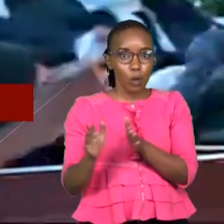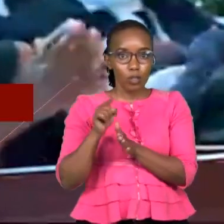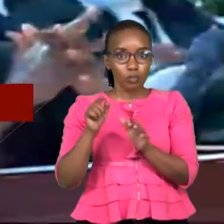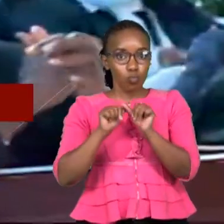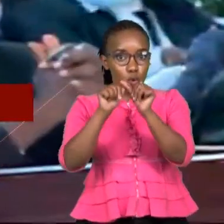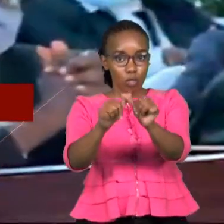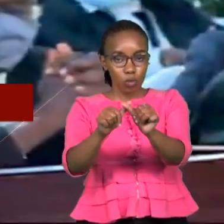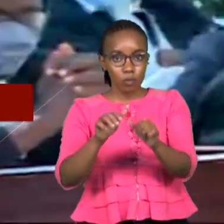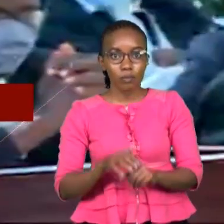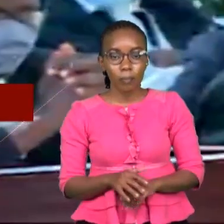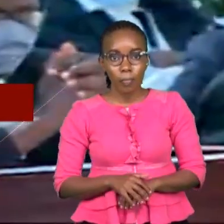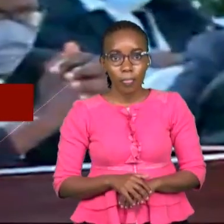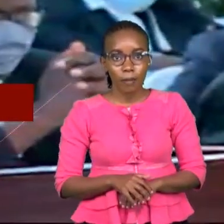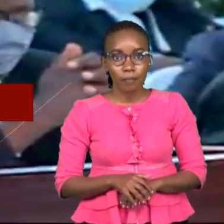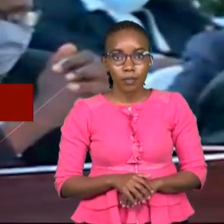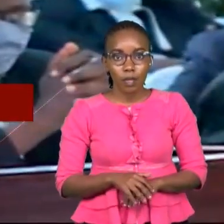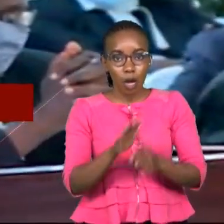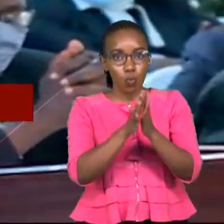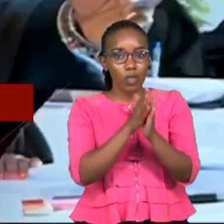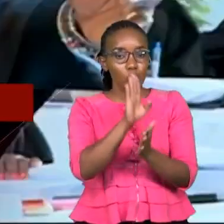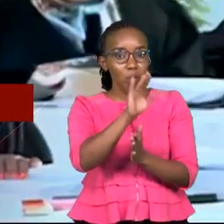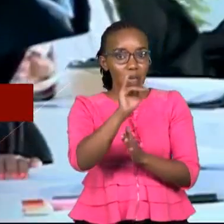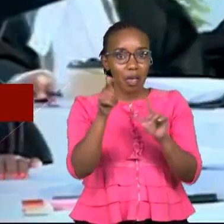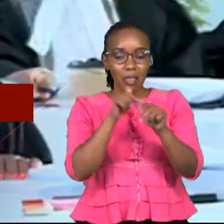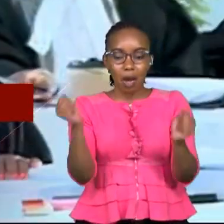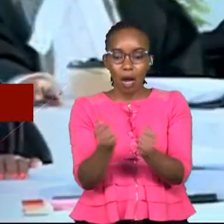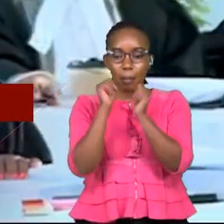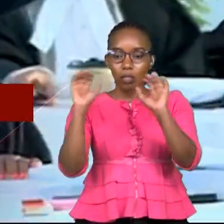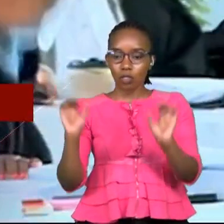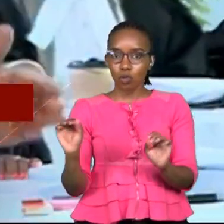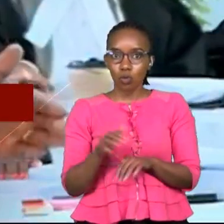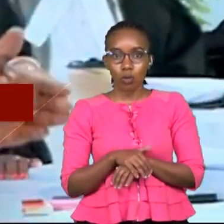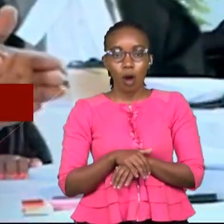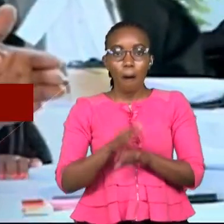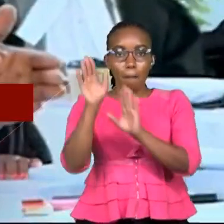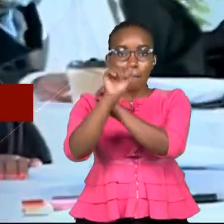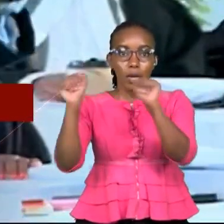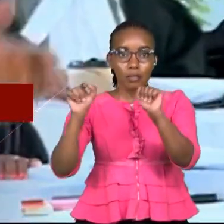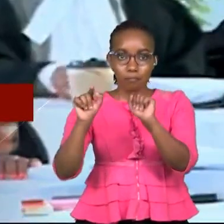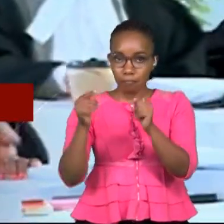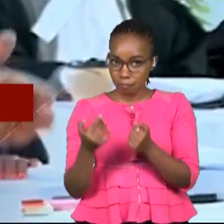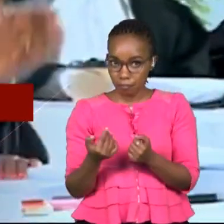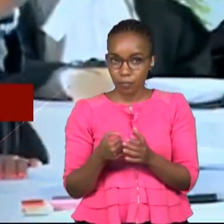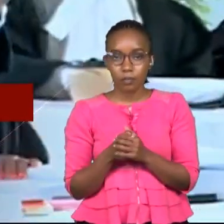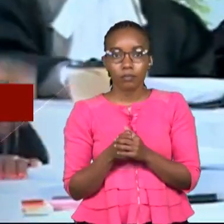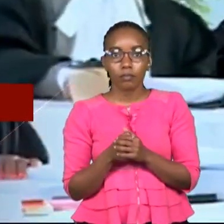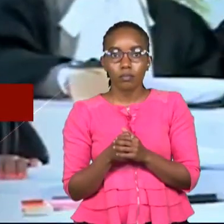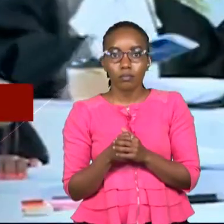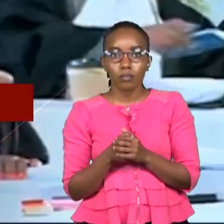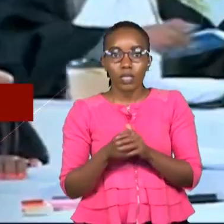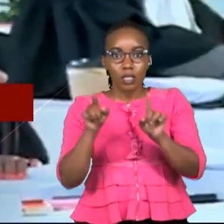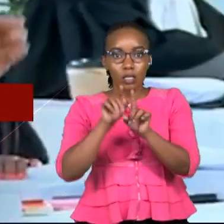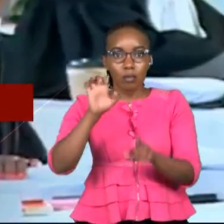ahead. And without it, it could not happen. The president, like King Edward